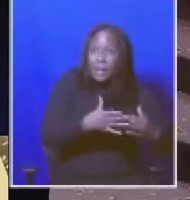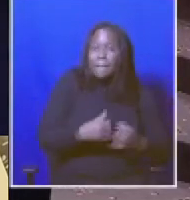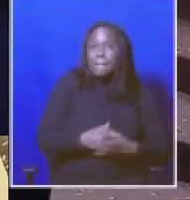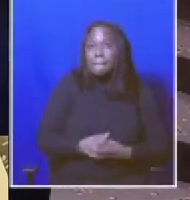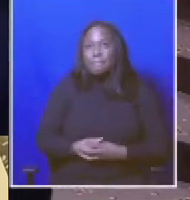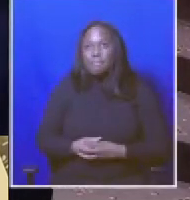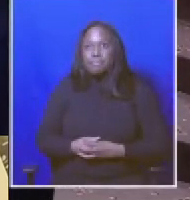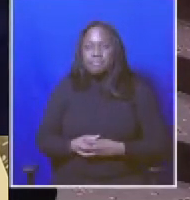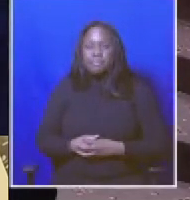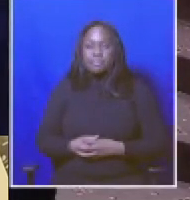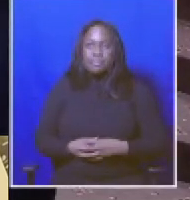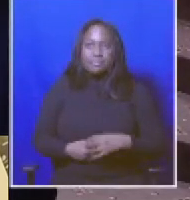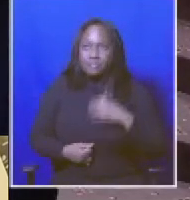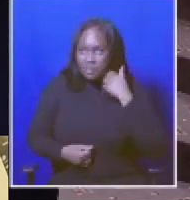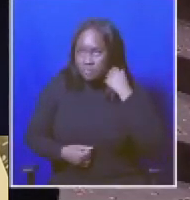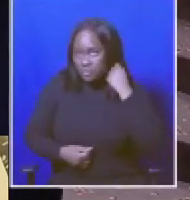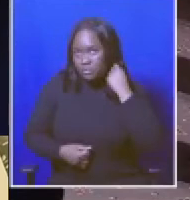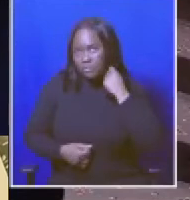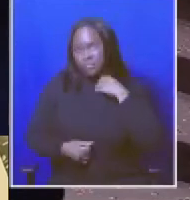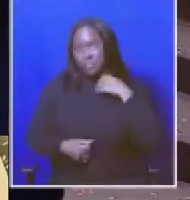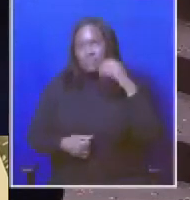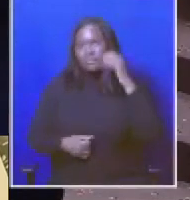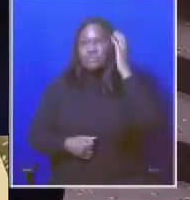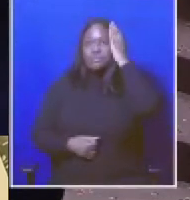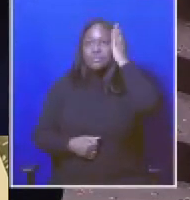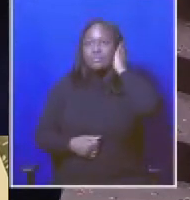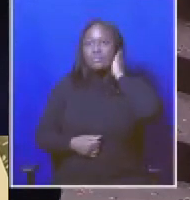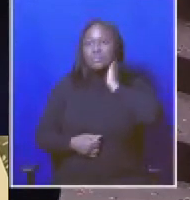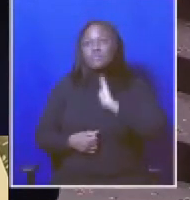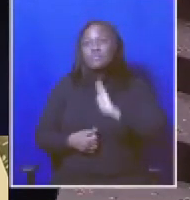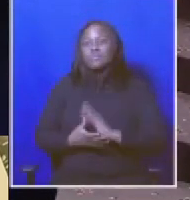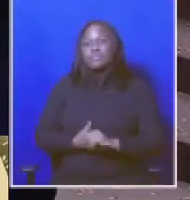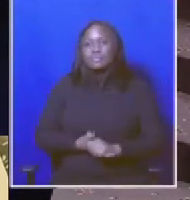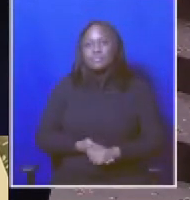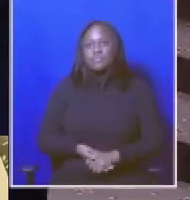Well, let me start where you started.